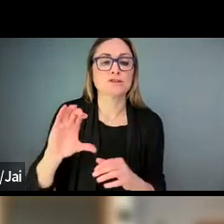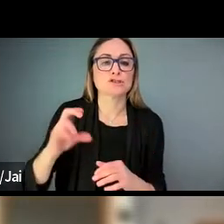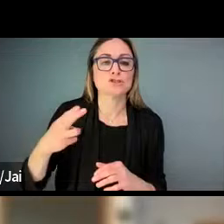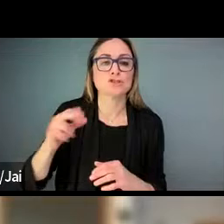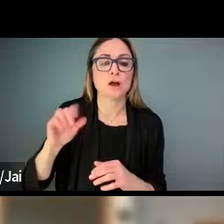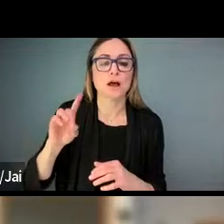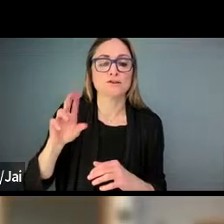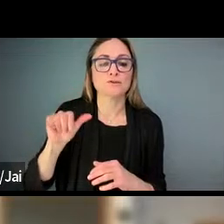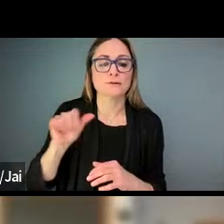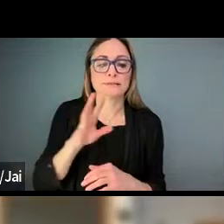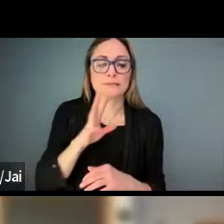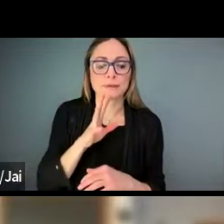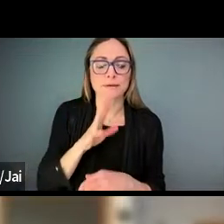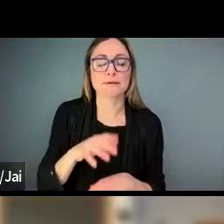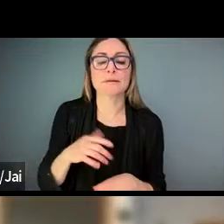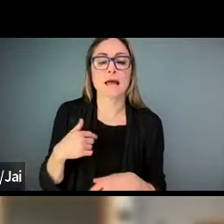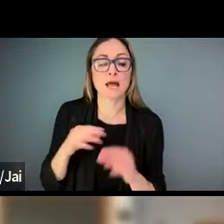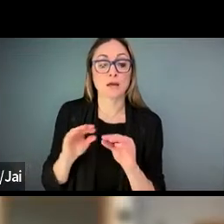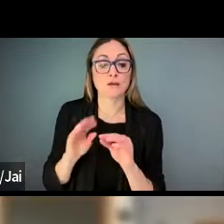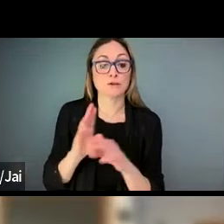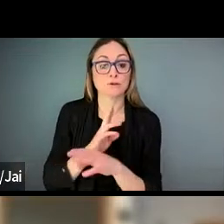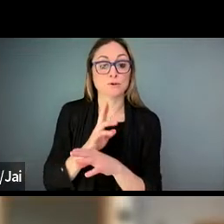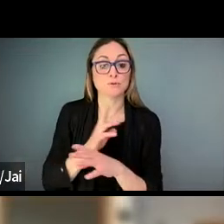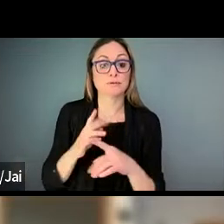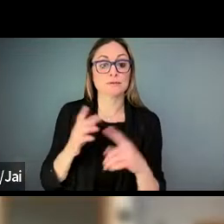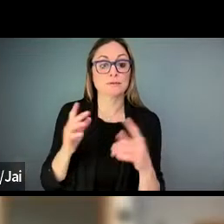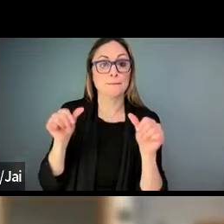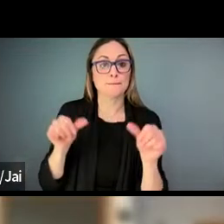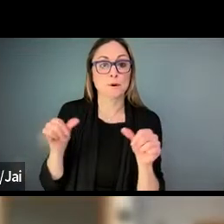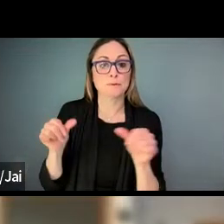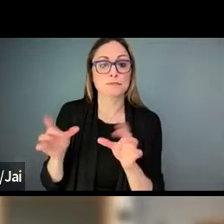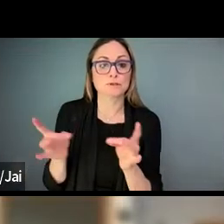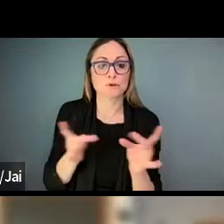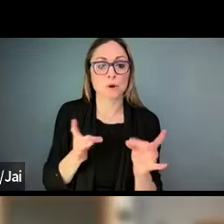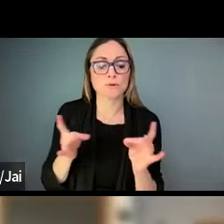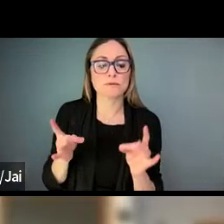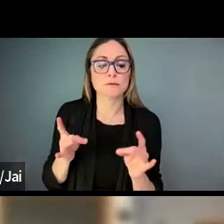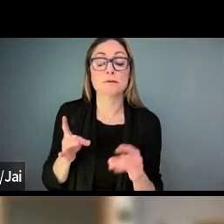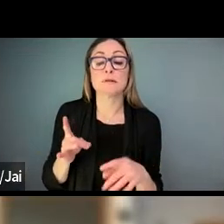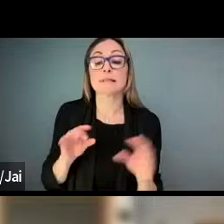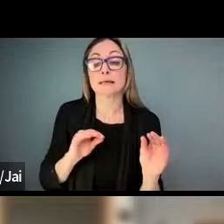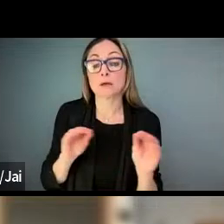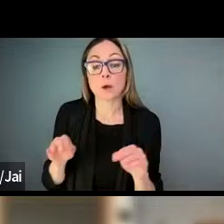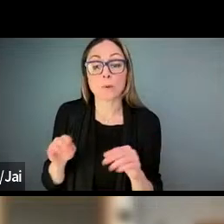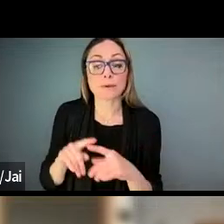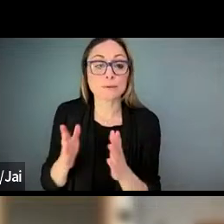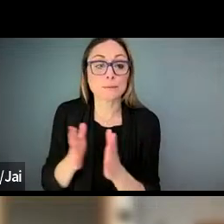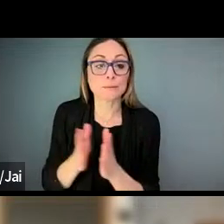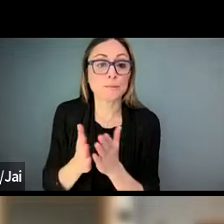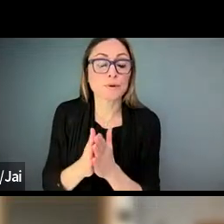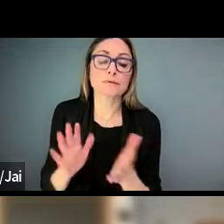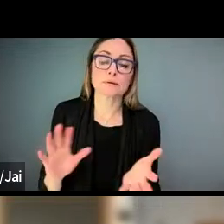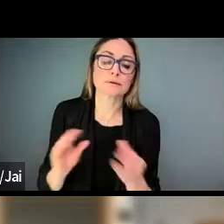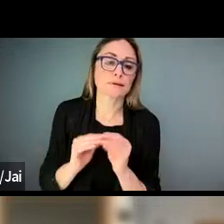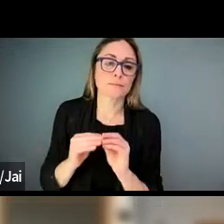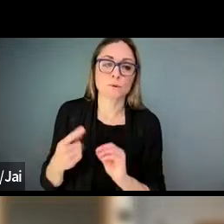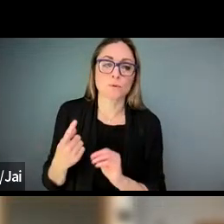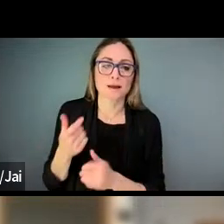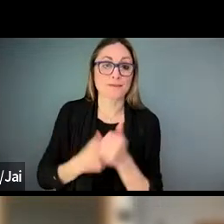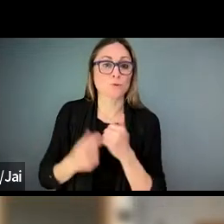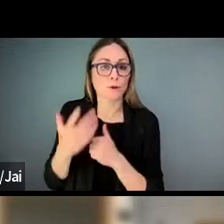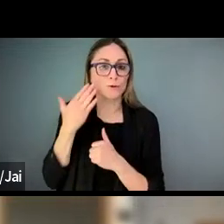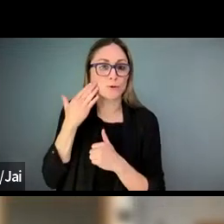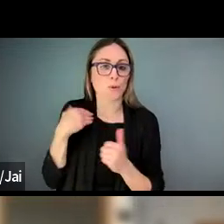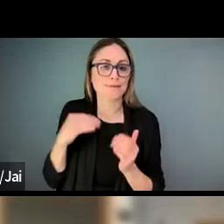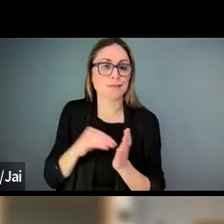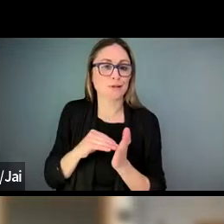them, they can go in books. They can go into a lot of things. And number one, everyone knows the note came from me. But